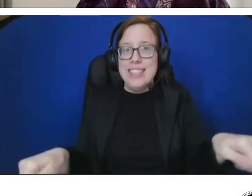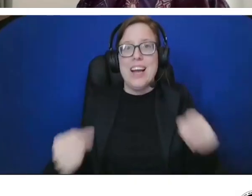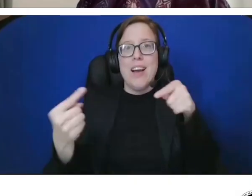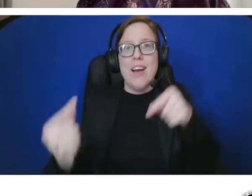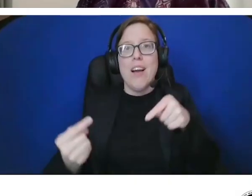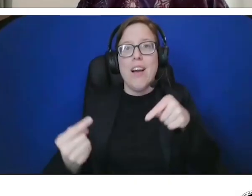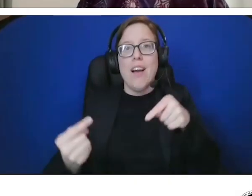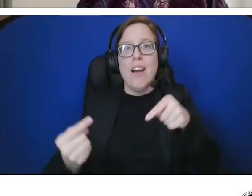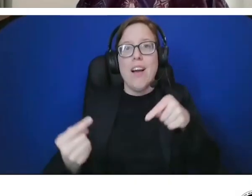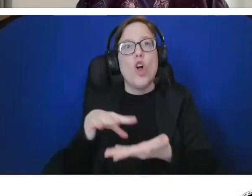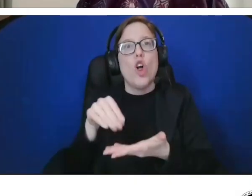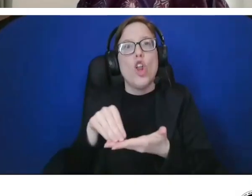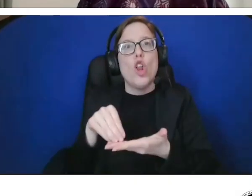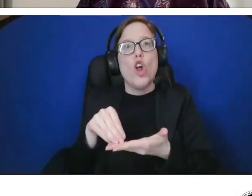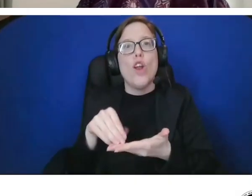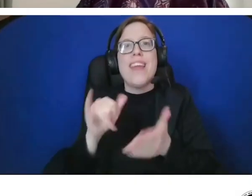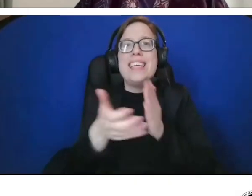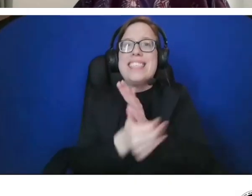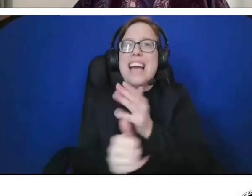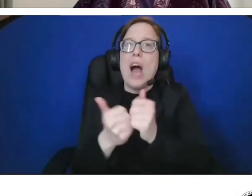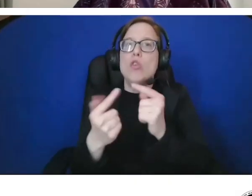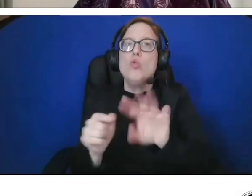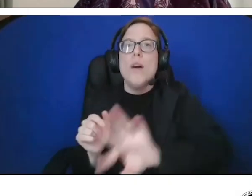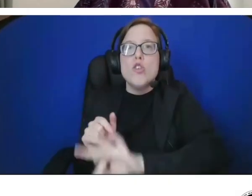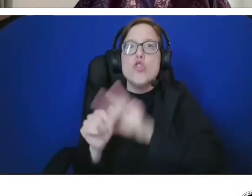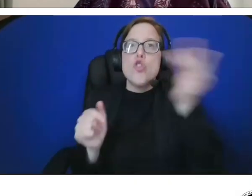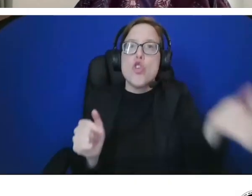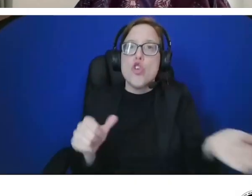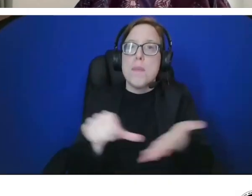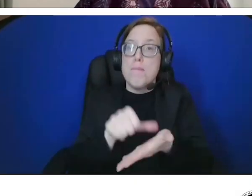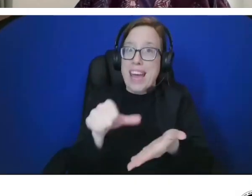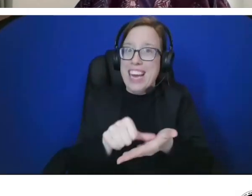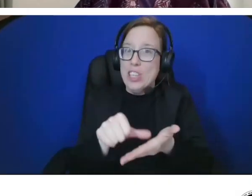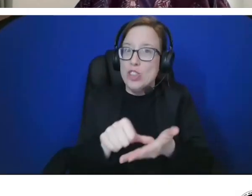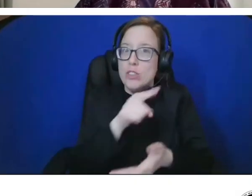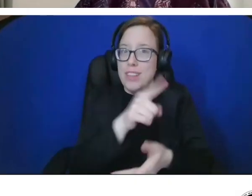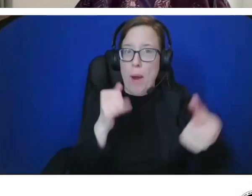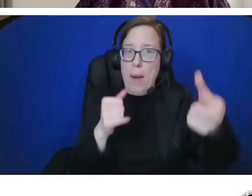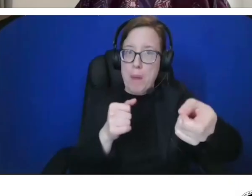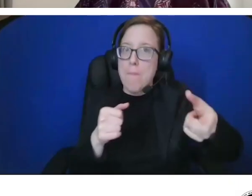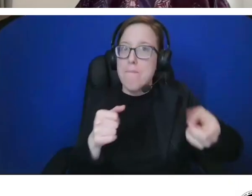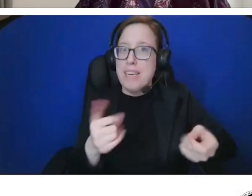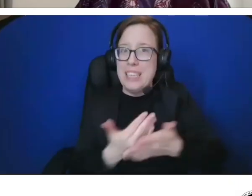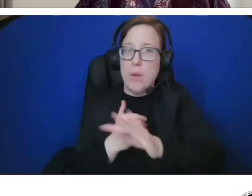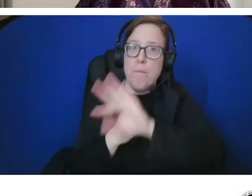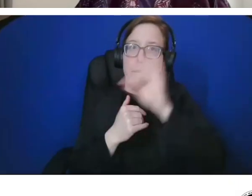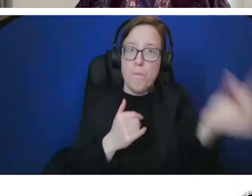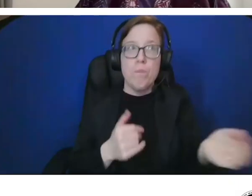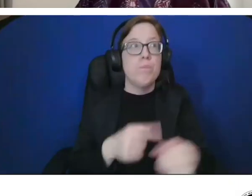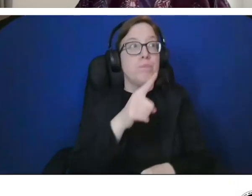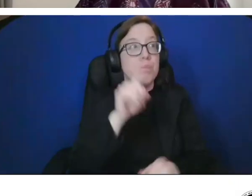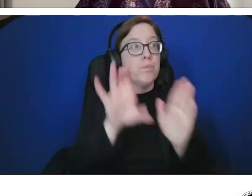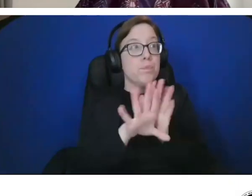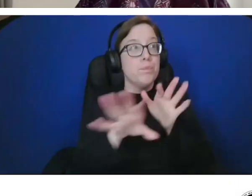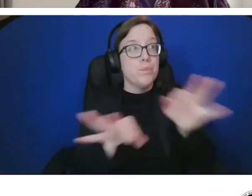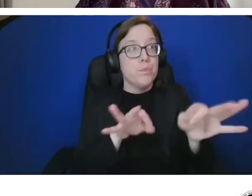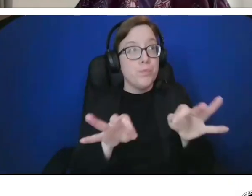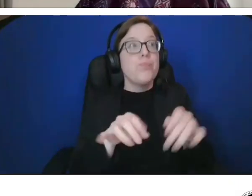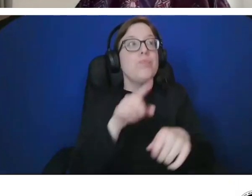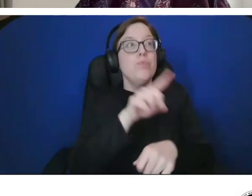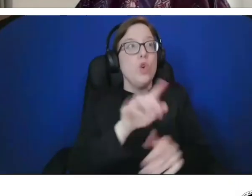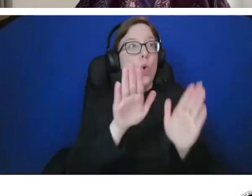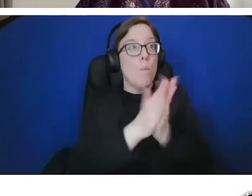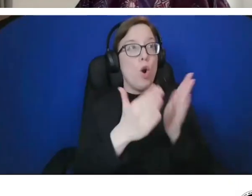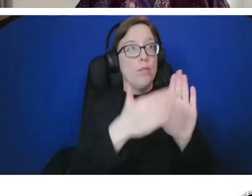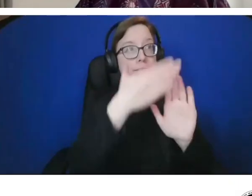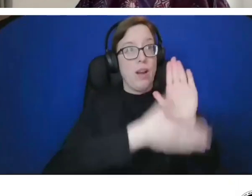for them to learn that particular book handling skill. So in that photo is a book cover showing a young child wearing a red